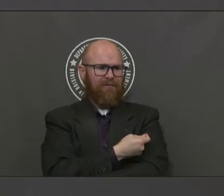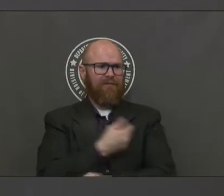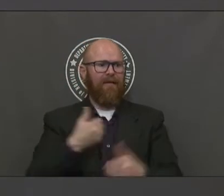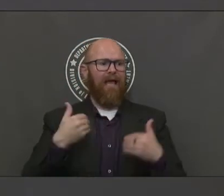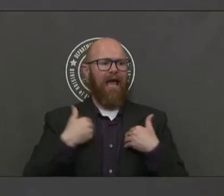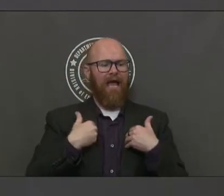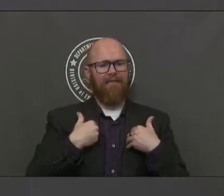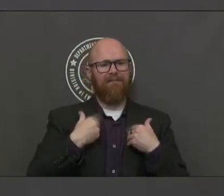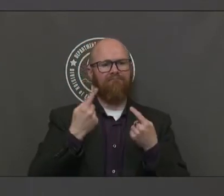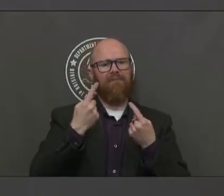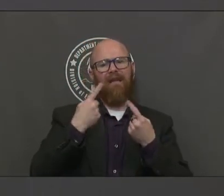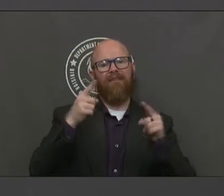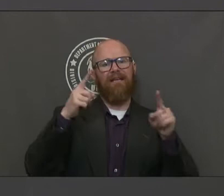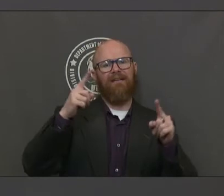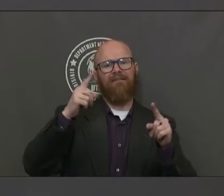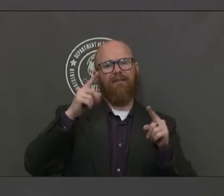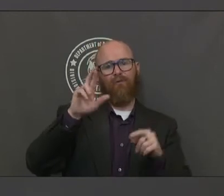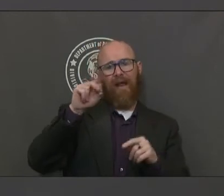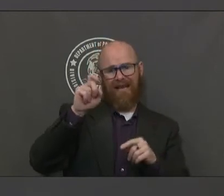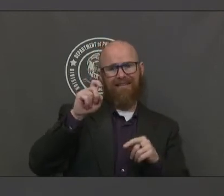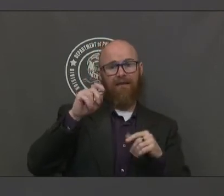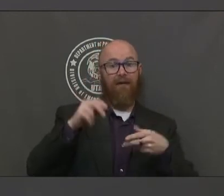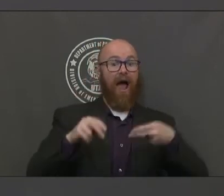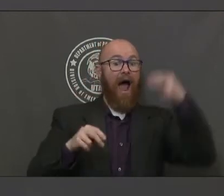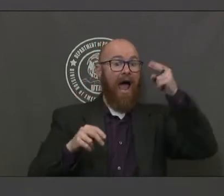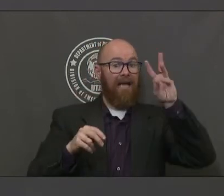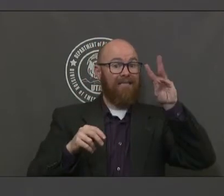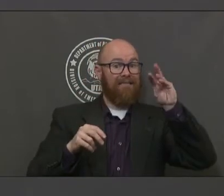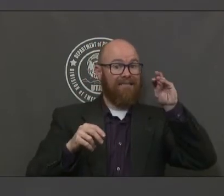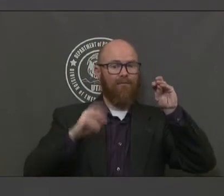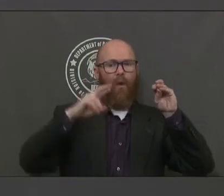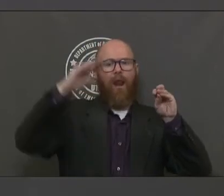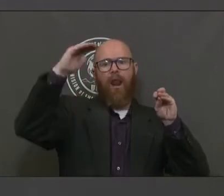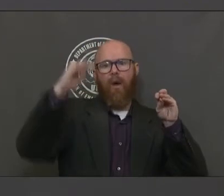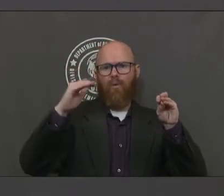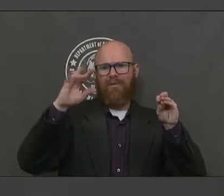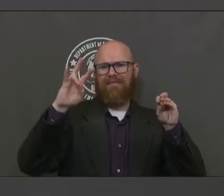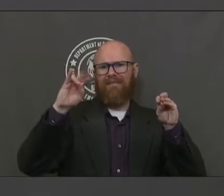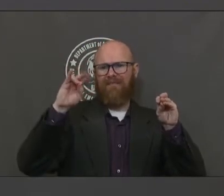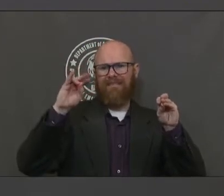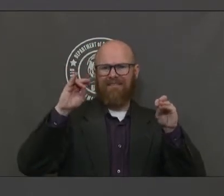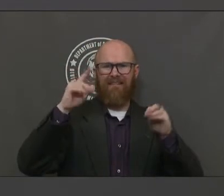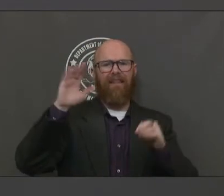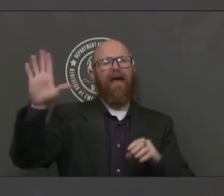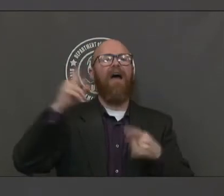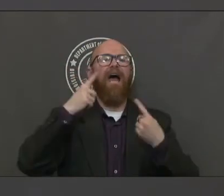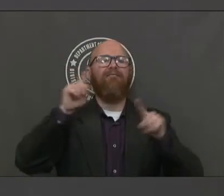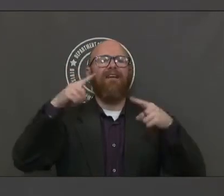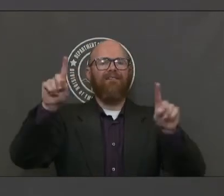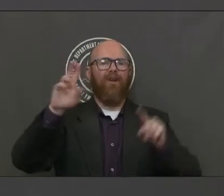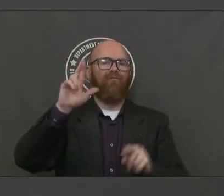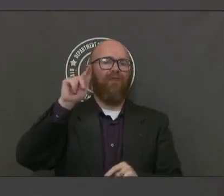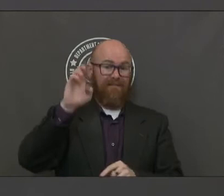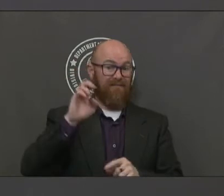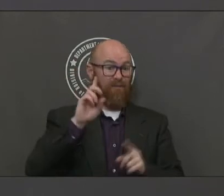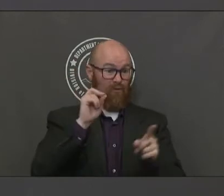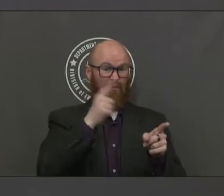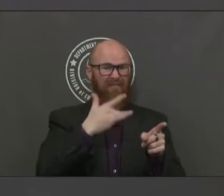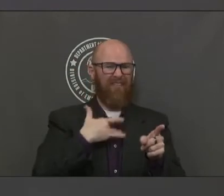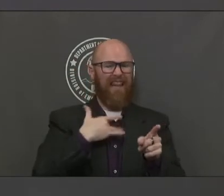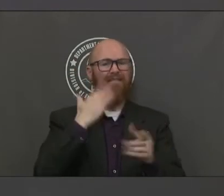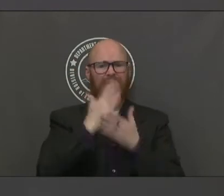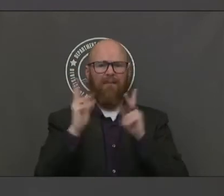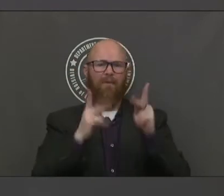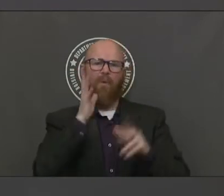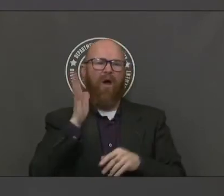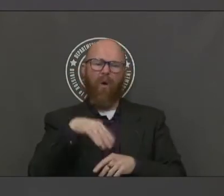effectiveness rate of high 60s, low 70s, is there a danger, is there a concern of vaccine snobbery of sort